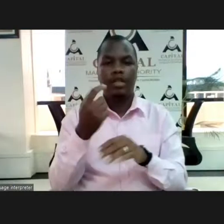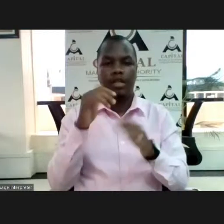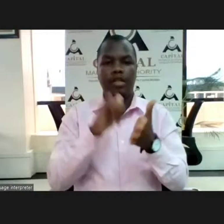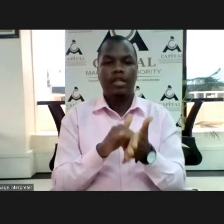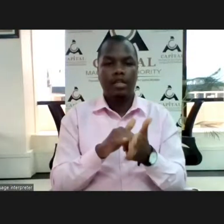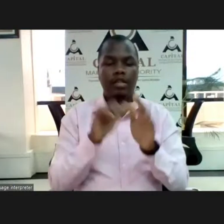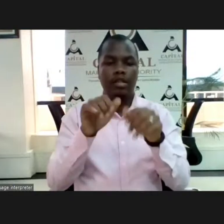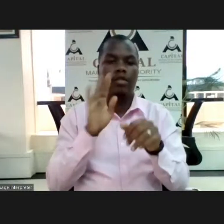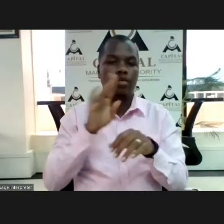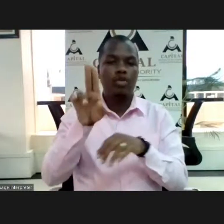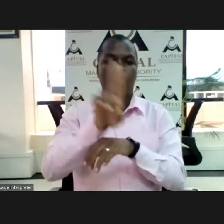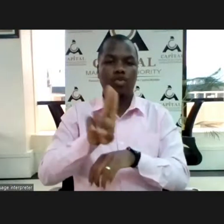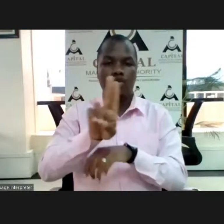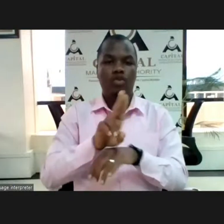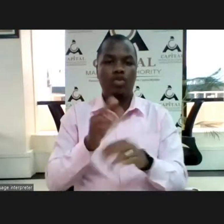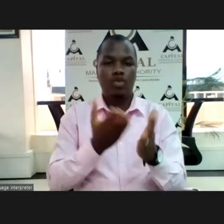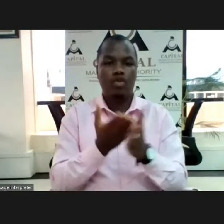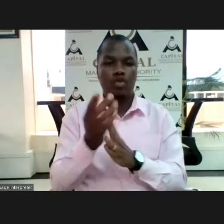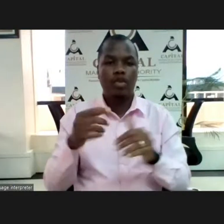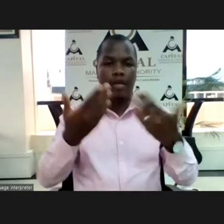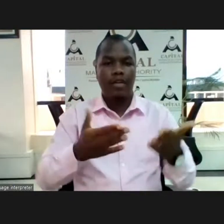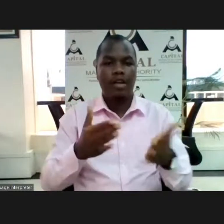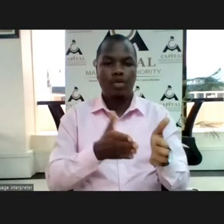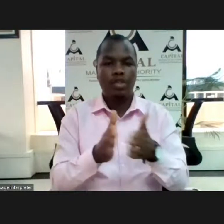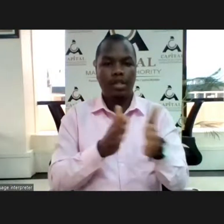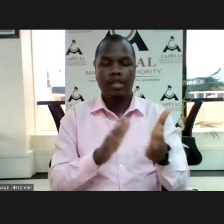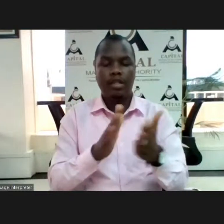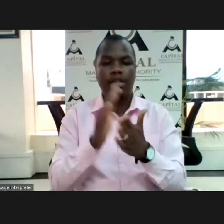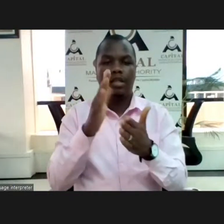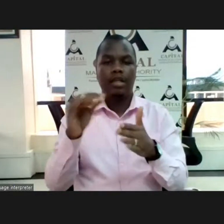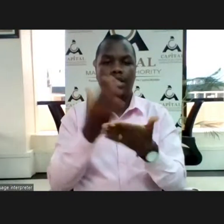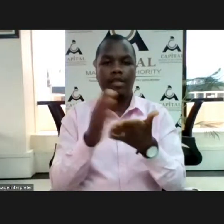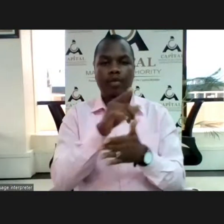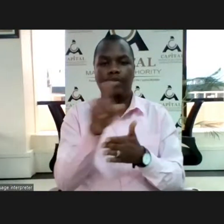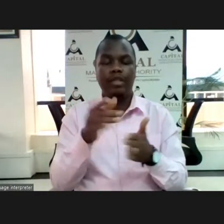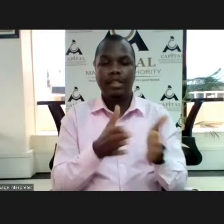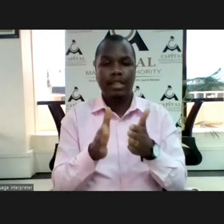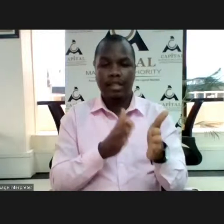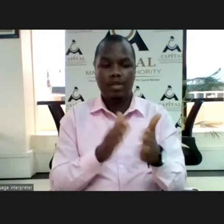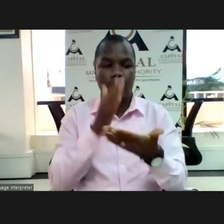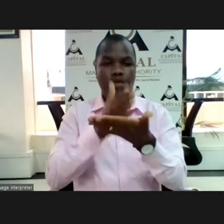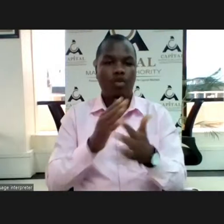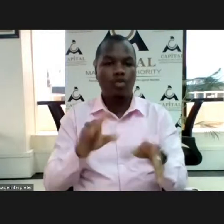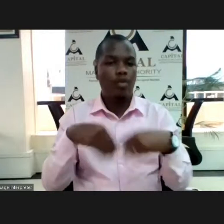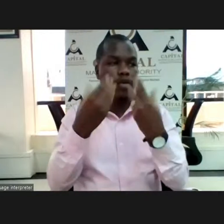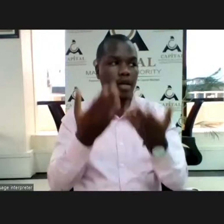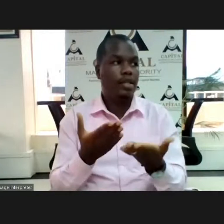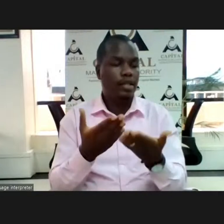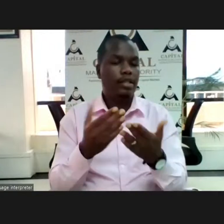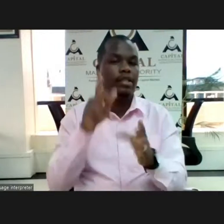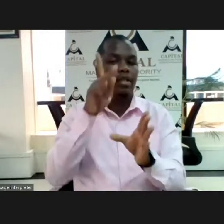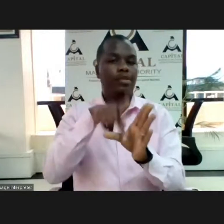can be used, through the available channels, and some of these channels, of course, provide the participation by